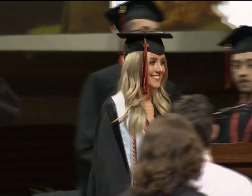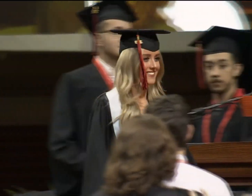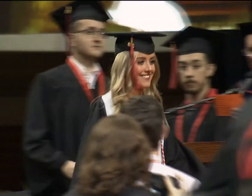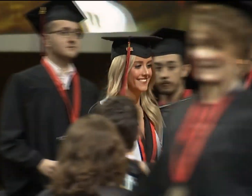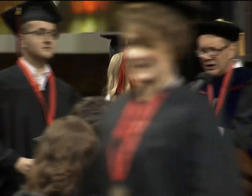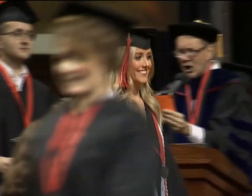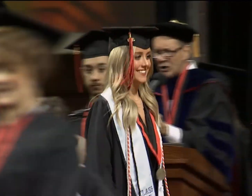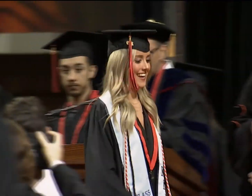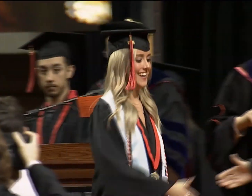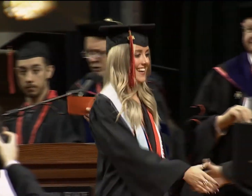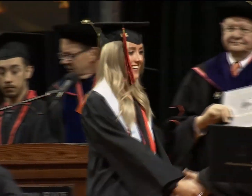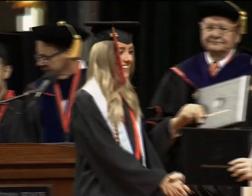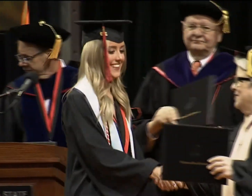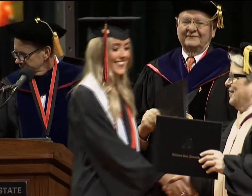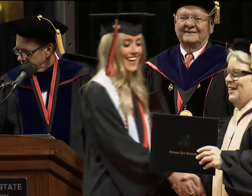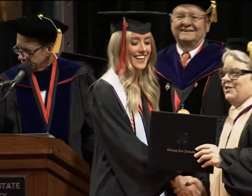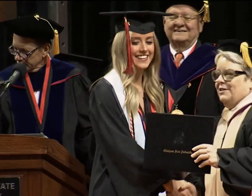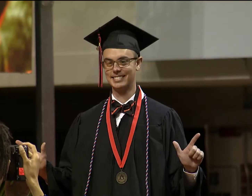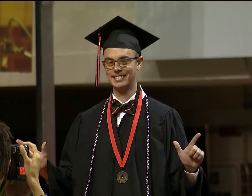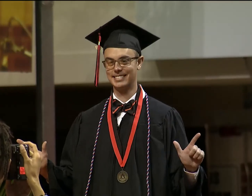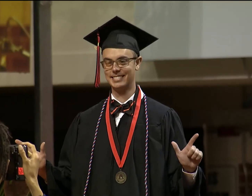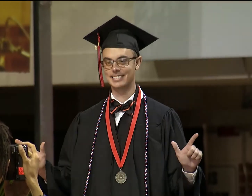Makaya Lee Collier.